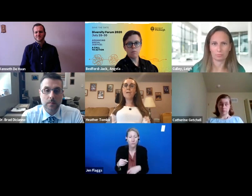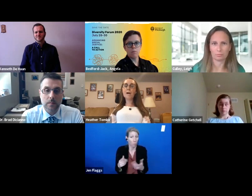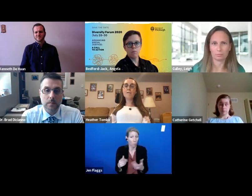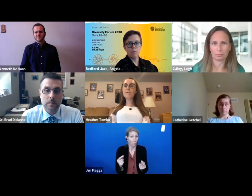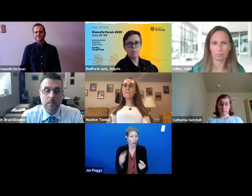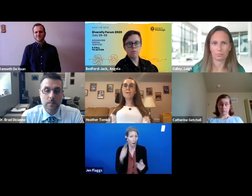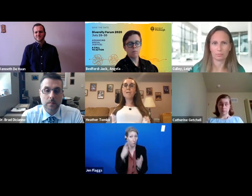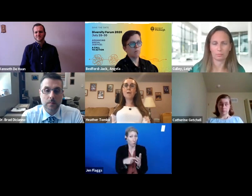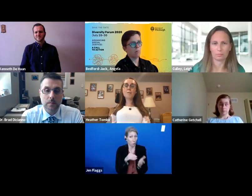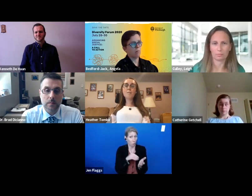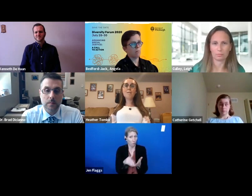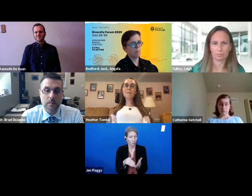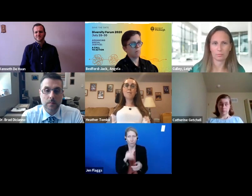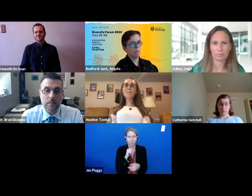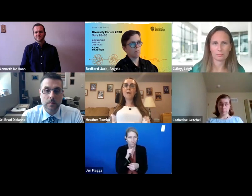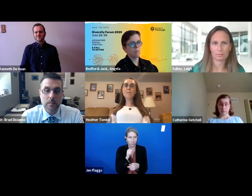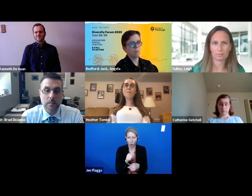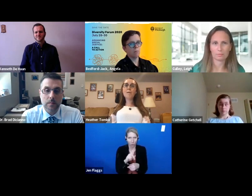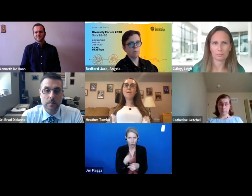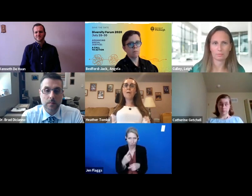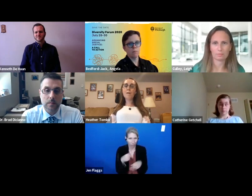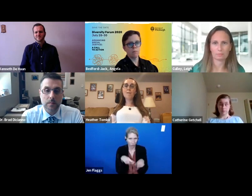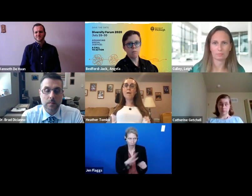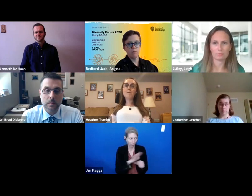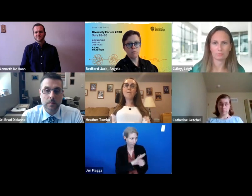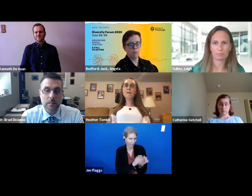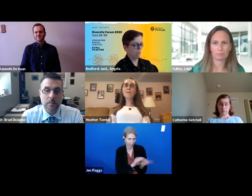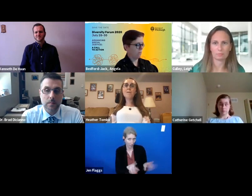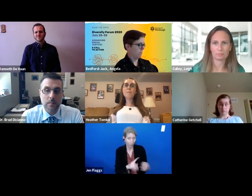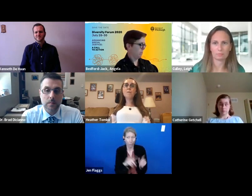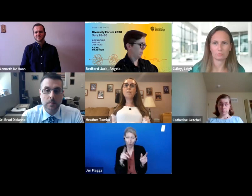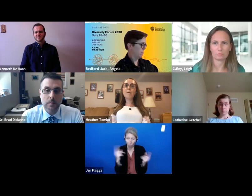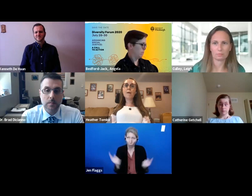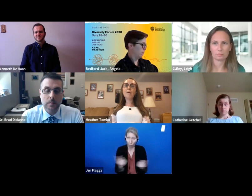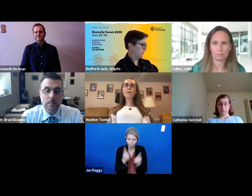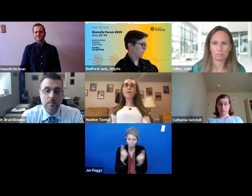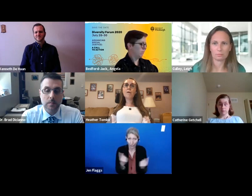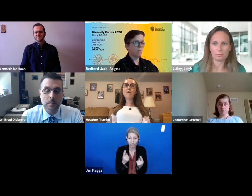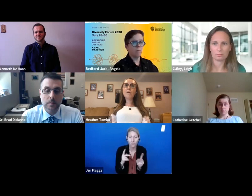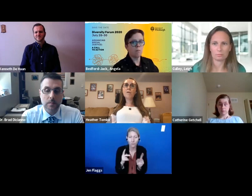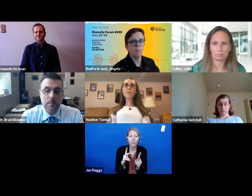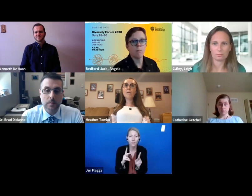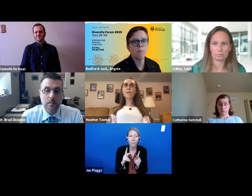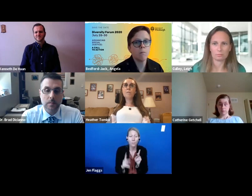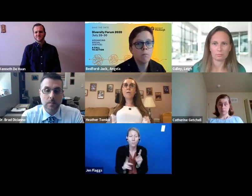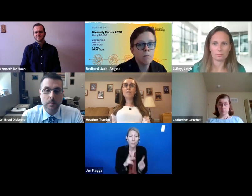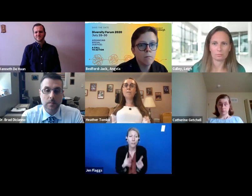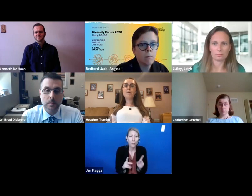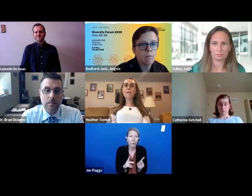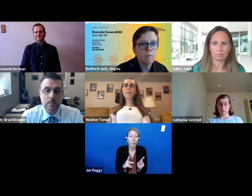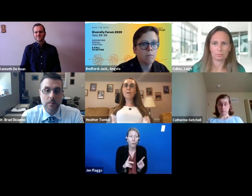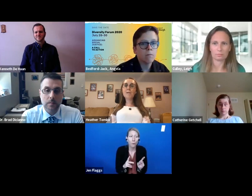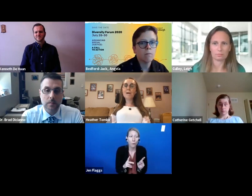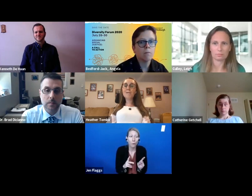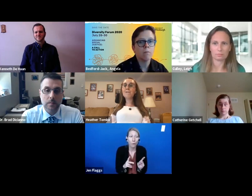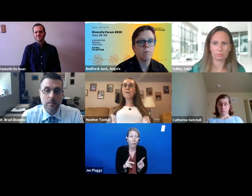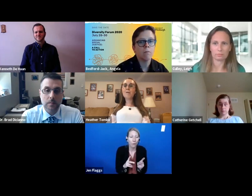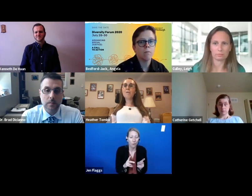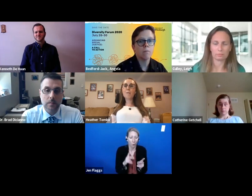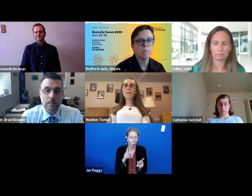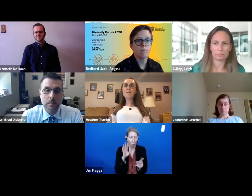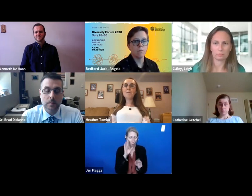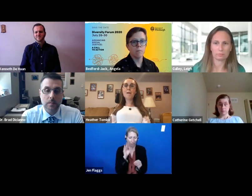often, not just in pandemic times, but in all times, is that people really